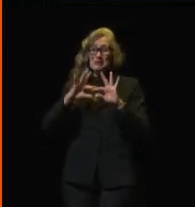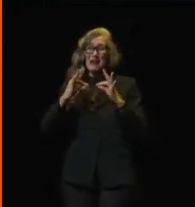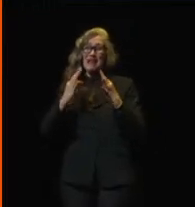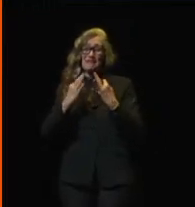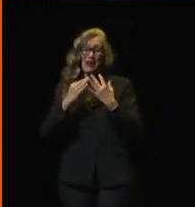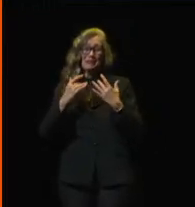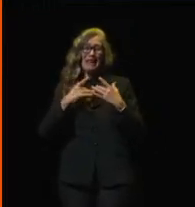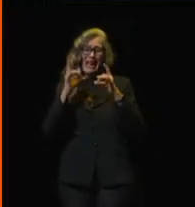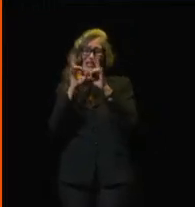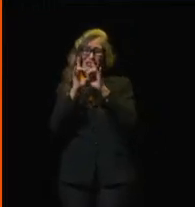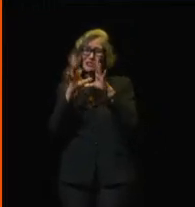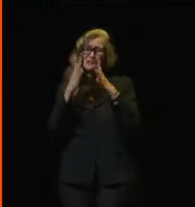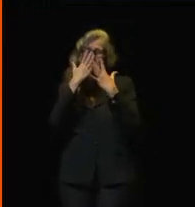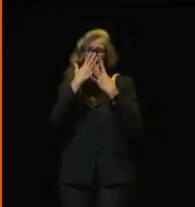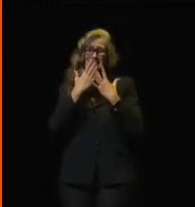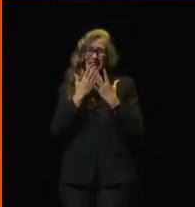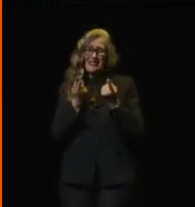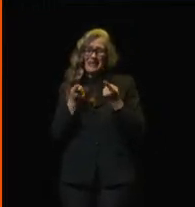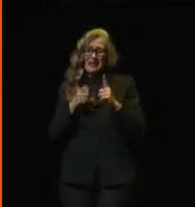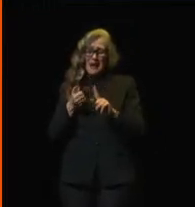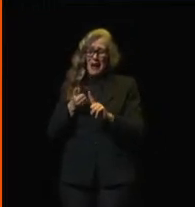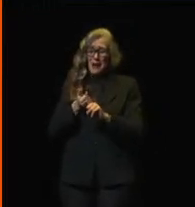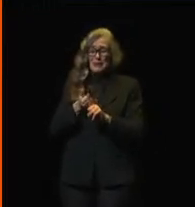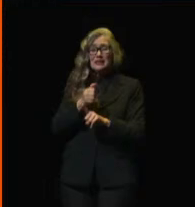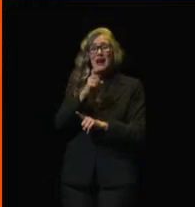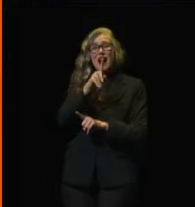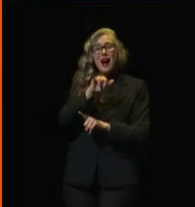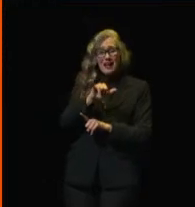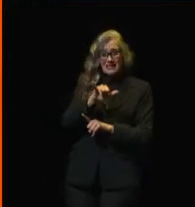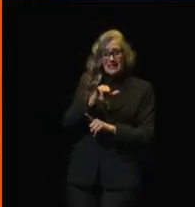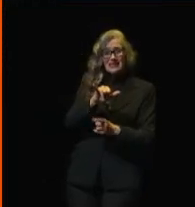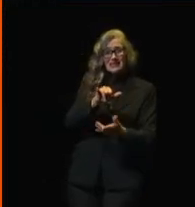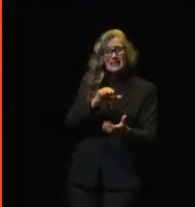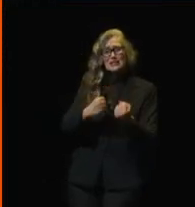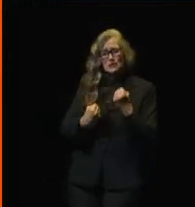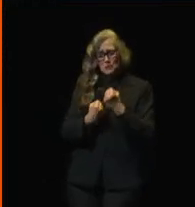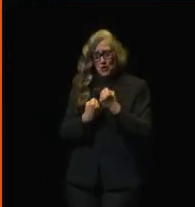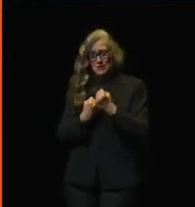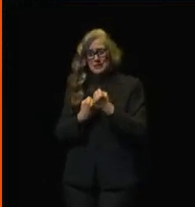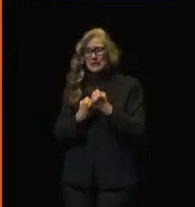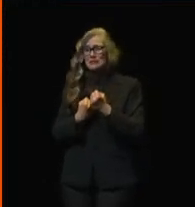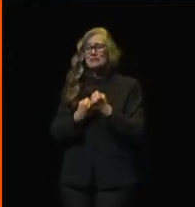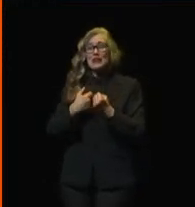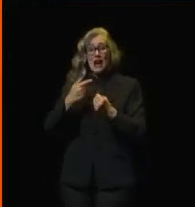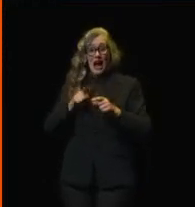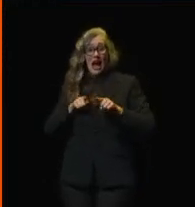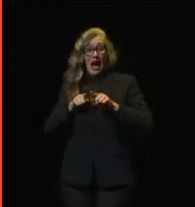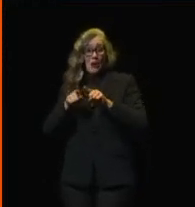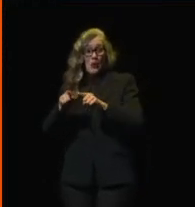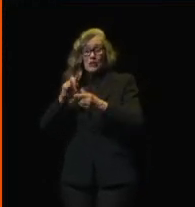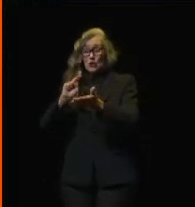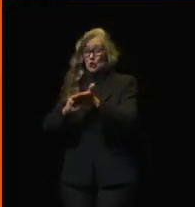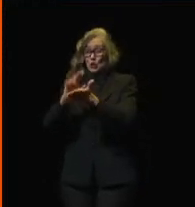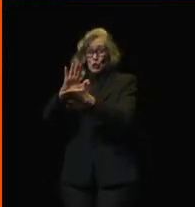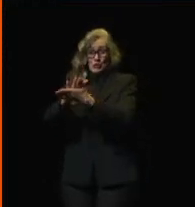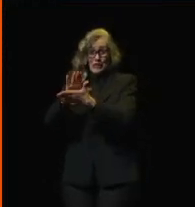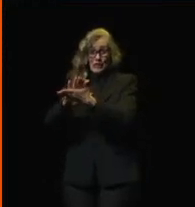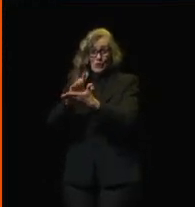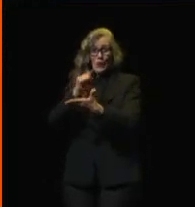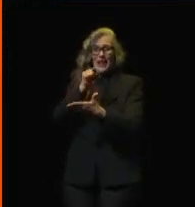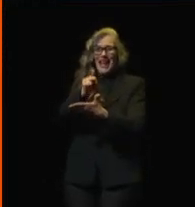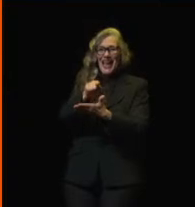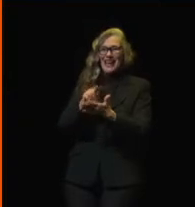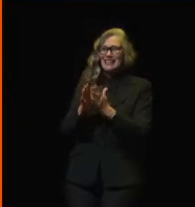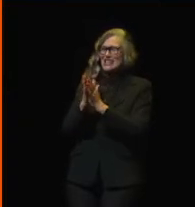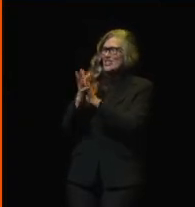was a safe place I could count on. Ady cheered me on through nursing school and celebrated with me when I finally graduated